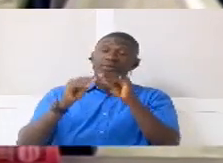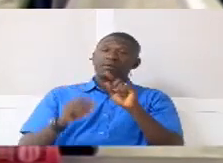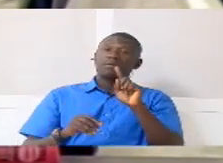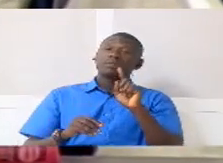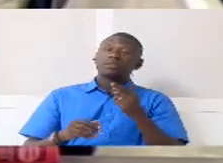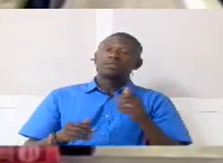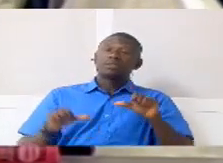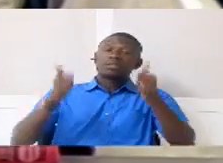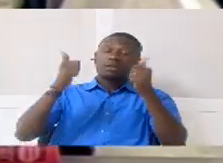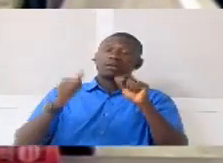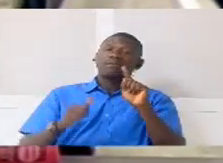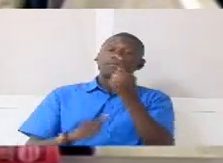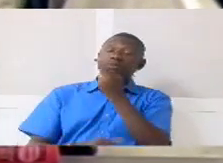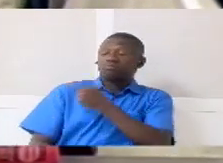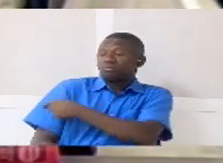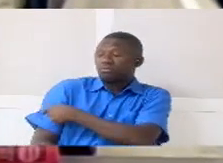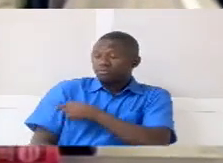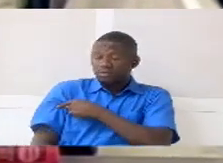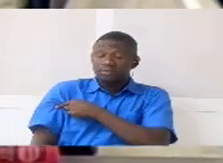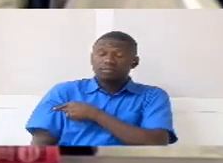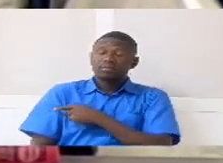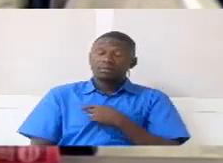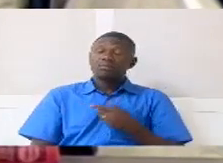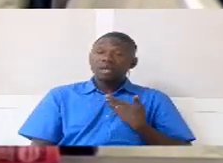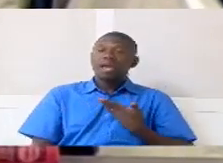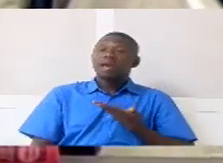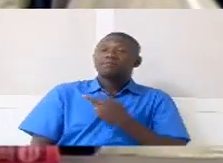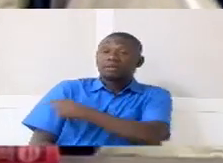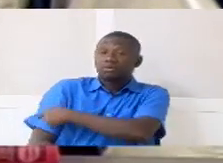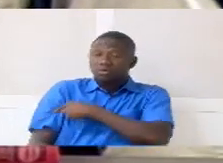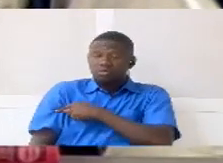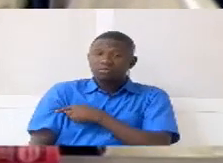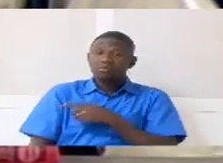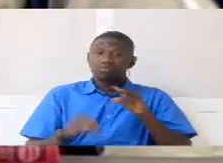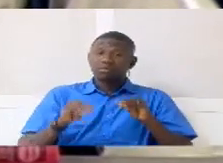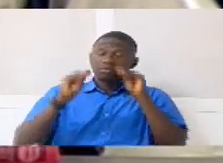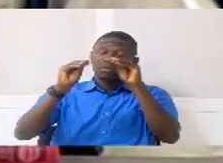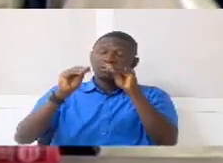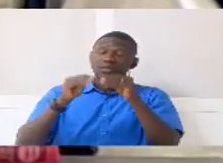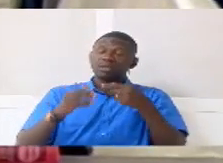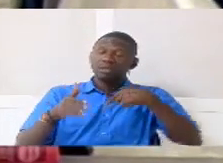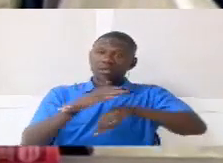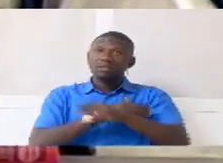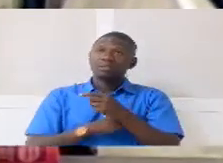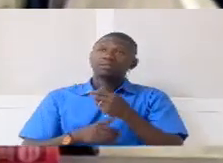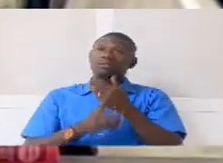corporal. 1995 le ngana kopulo soro. I had my corporal promotions in 1995. Okay,